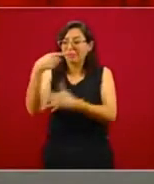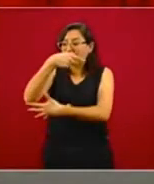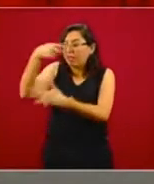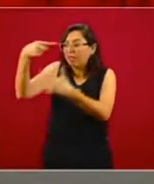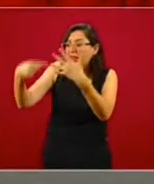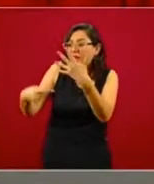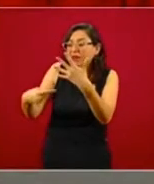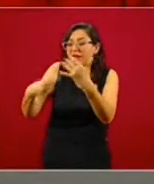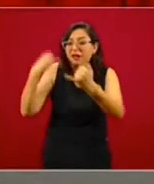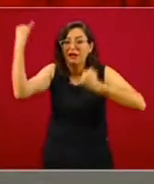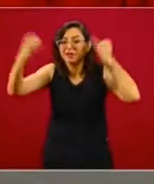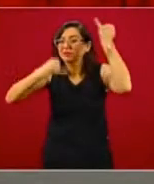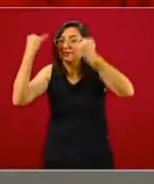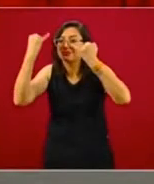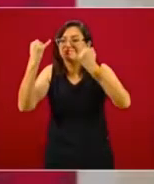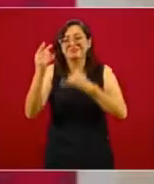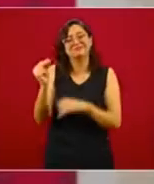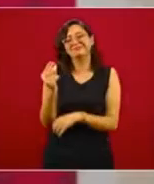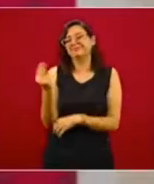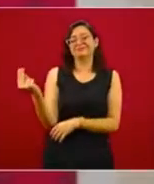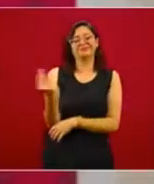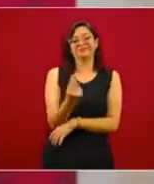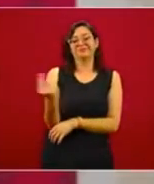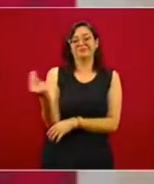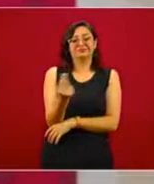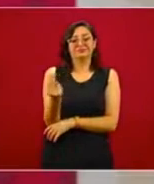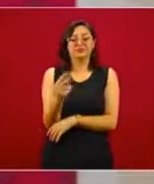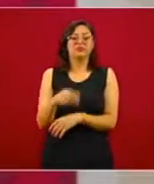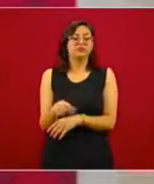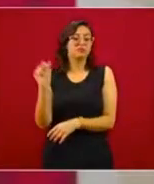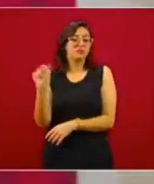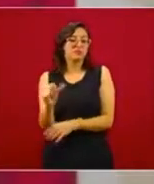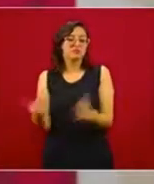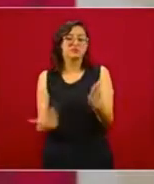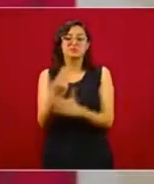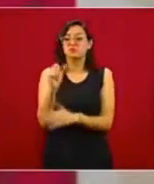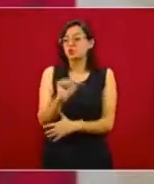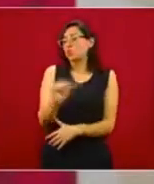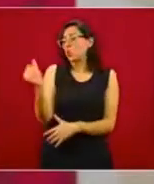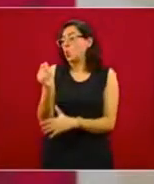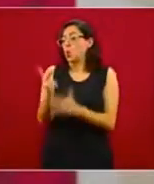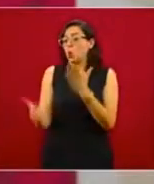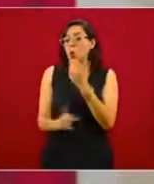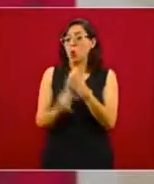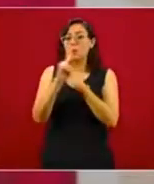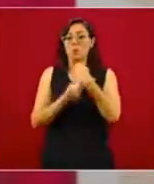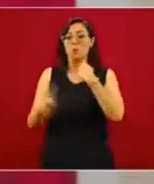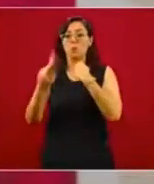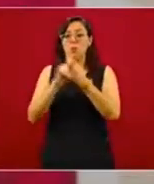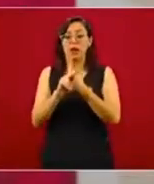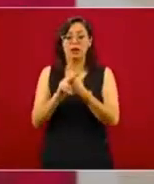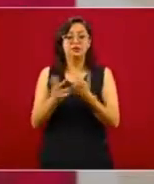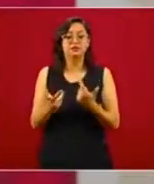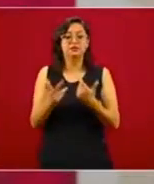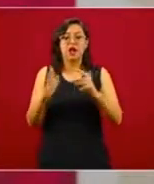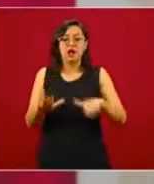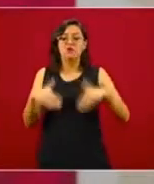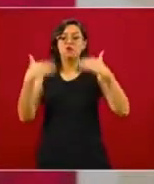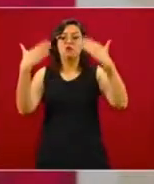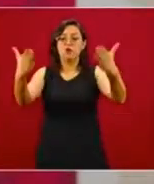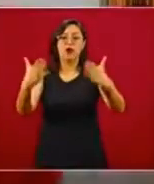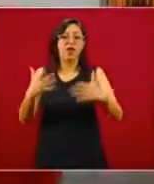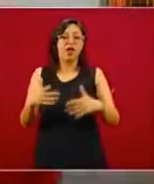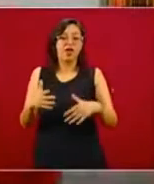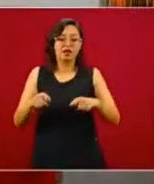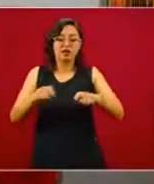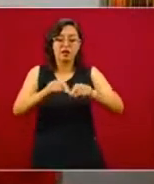indeed are not that necessary. Just this morning, I was showing that in another country,